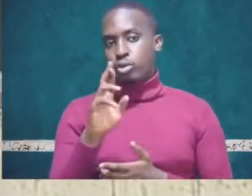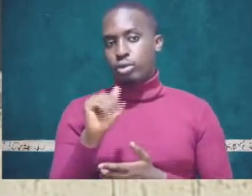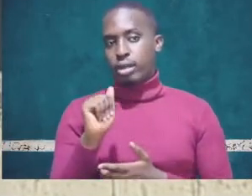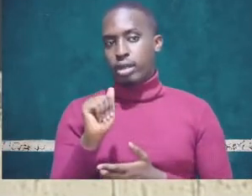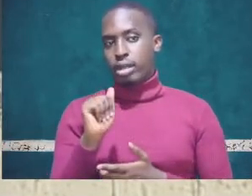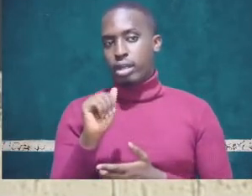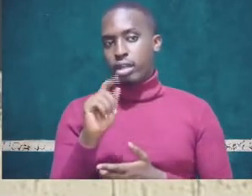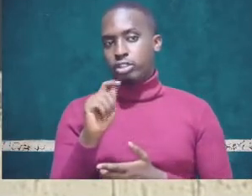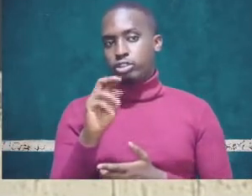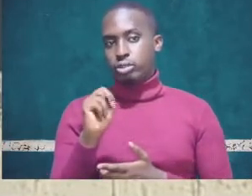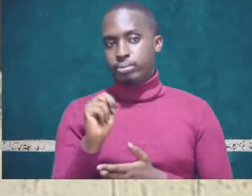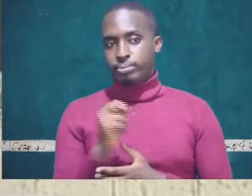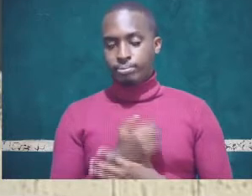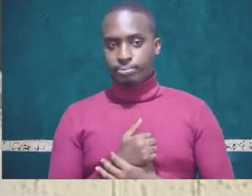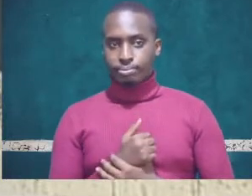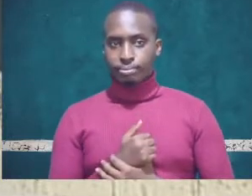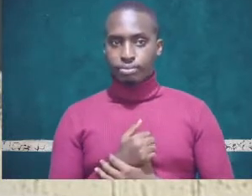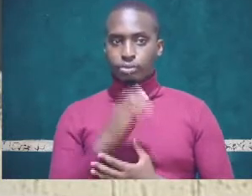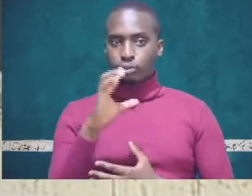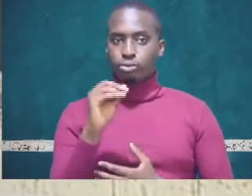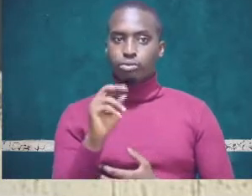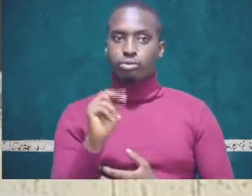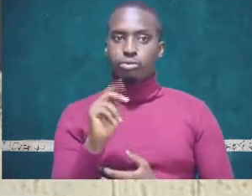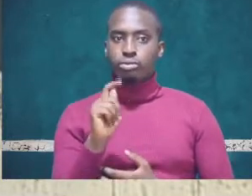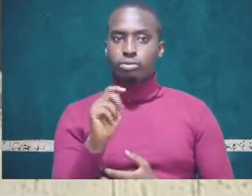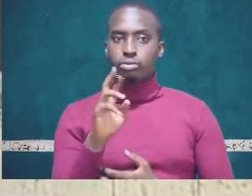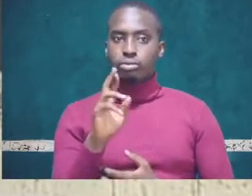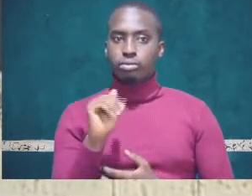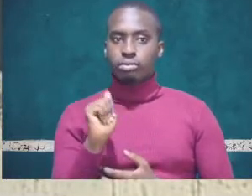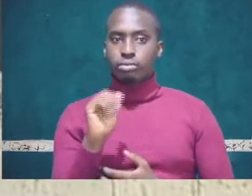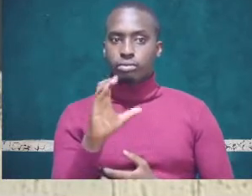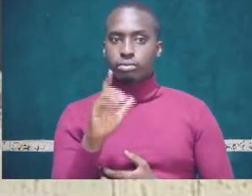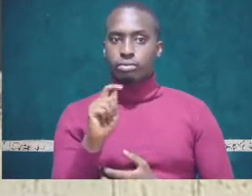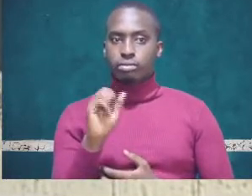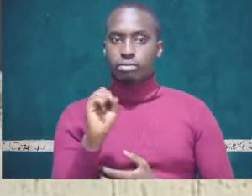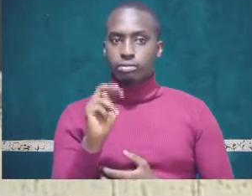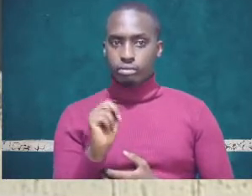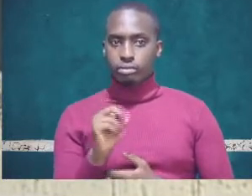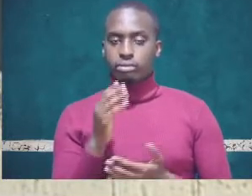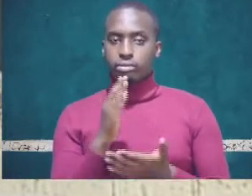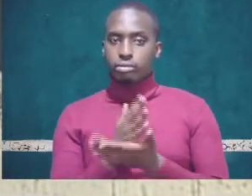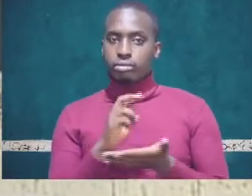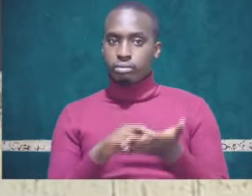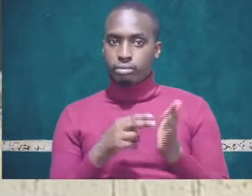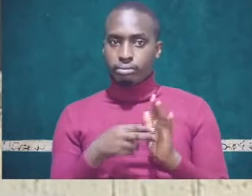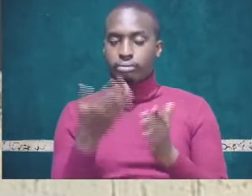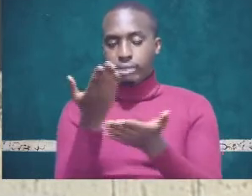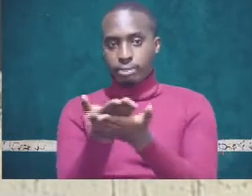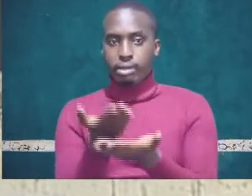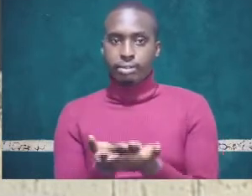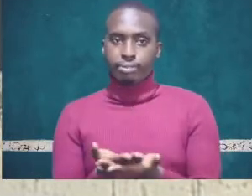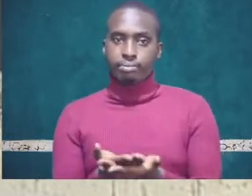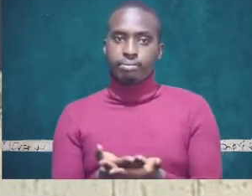one we can call it a contraction in demand curve, meaning that a contraction in demand, there